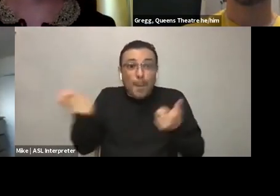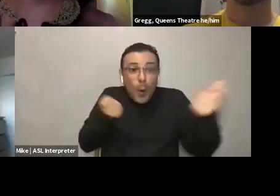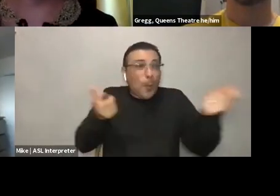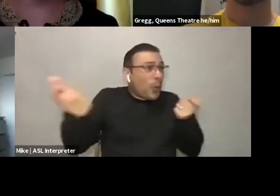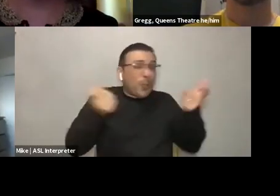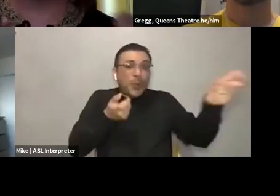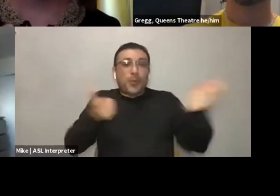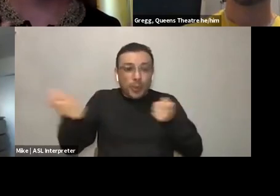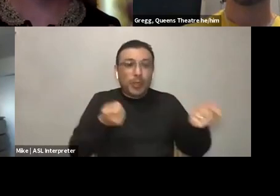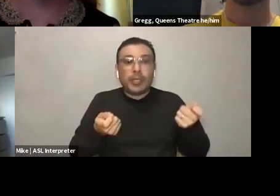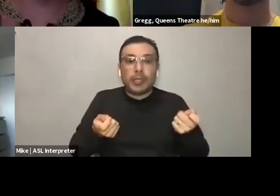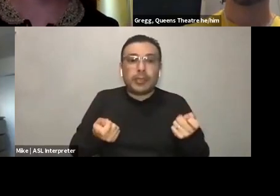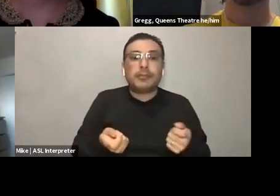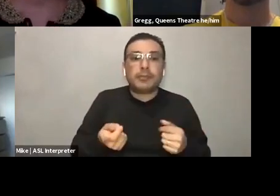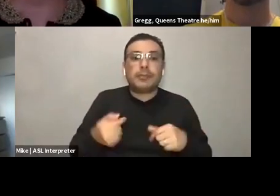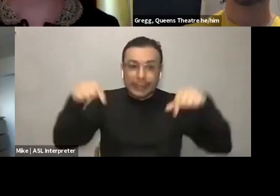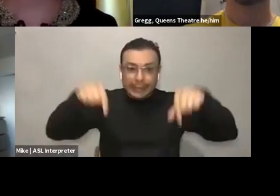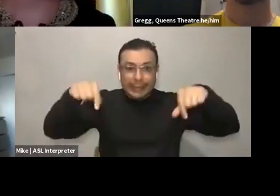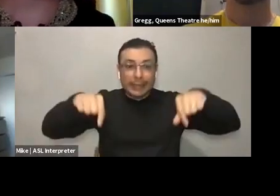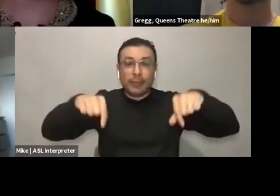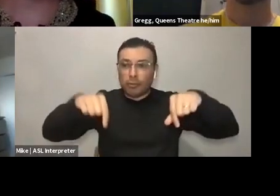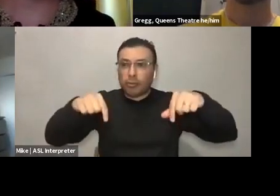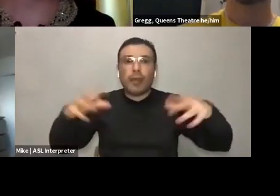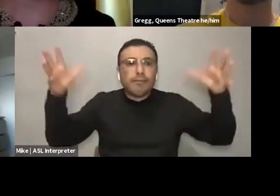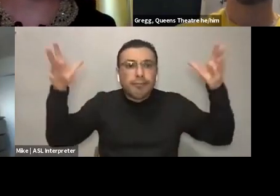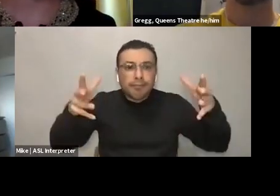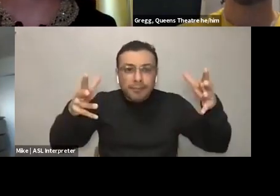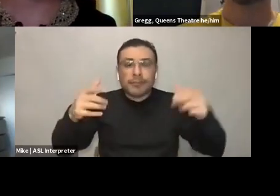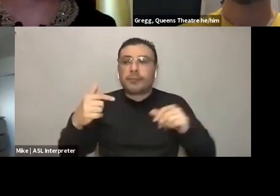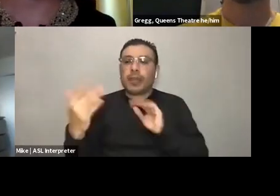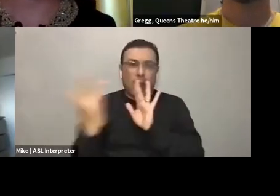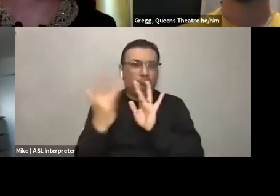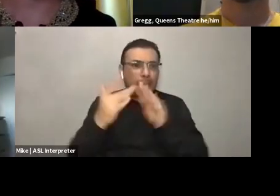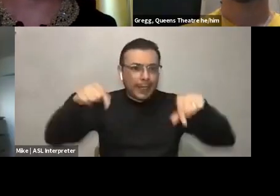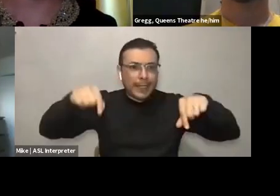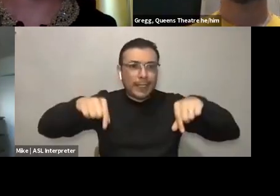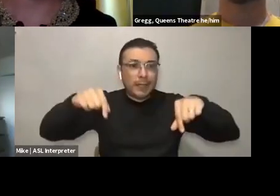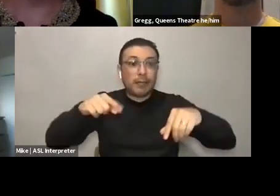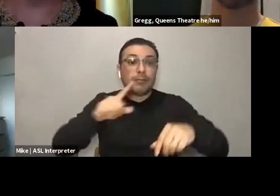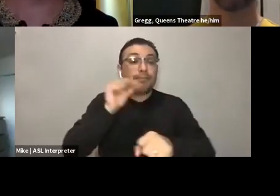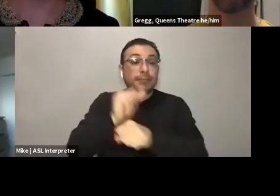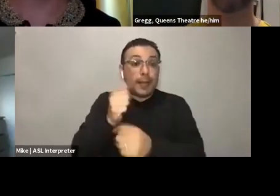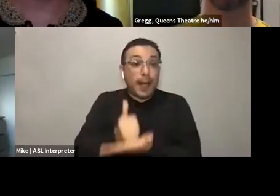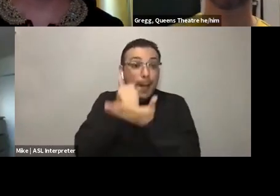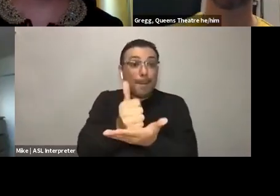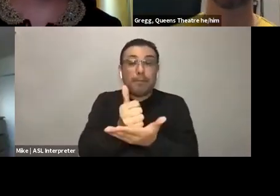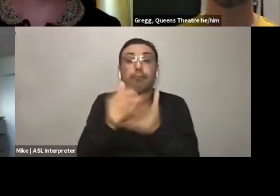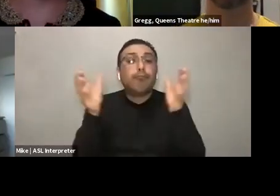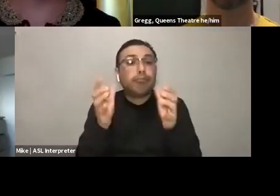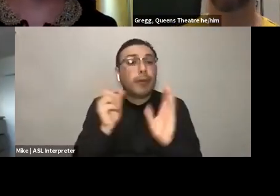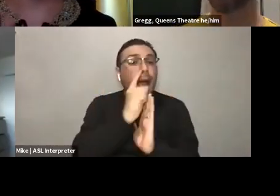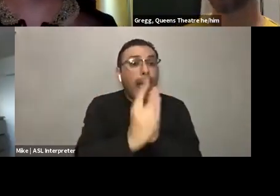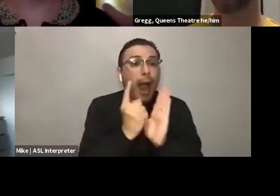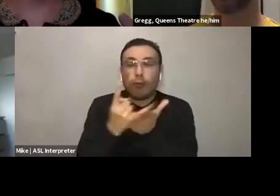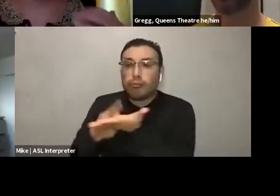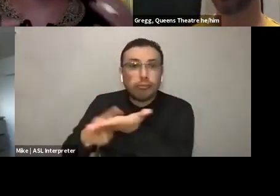survey, mapping virtual access and cultural institutions, uh, during the pandemic, it's really helpful to have these one hour long chats to really, um,